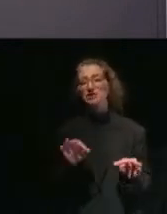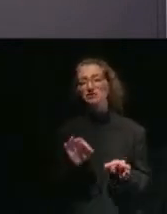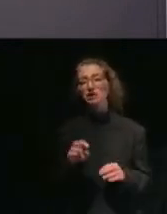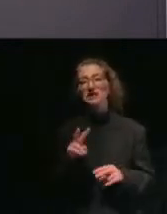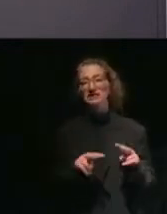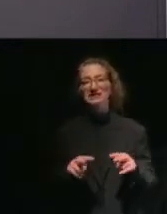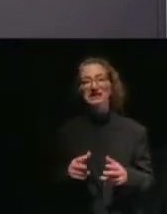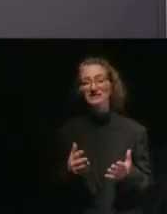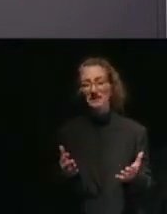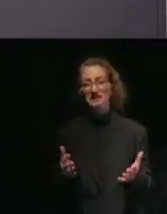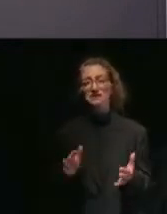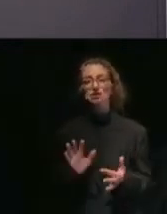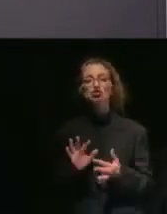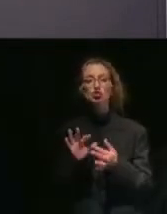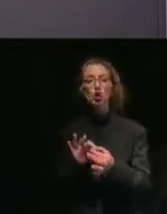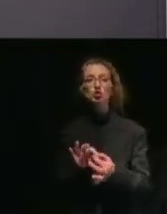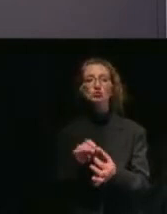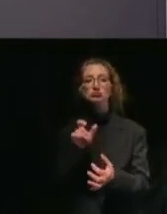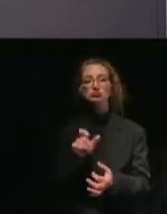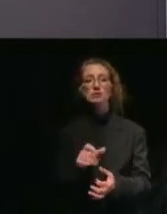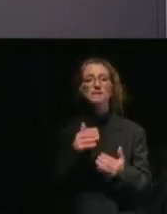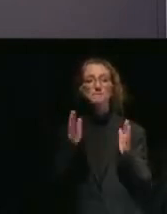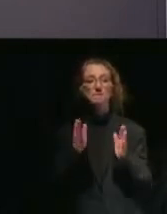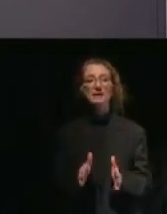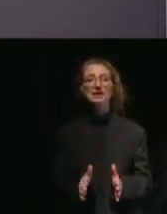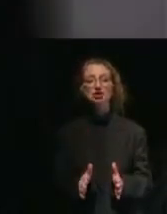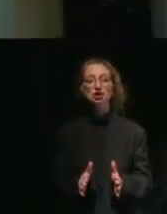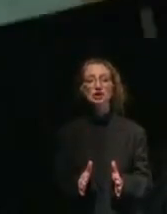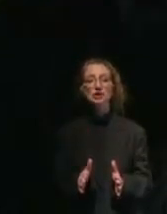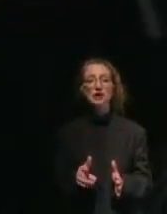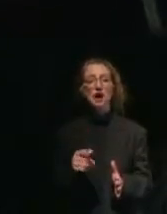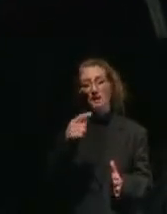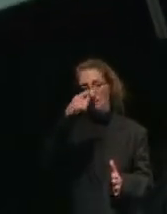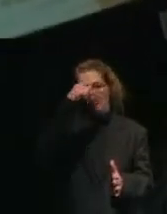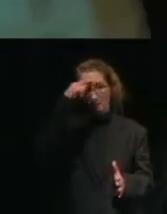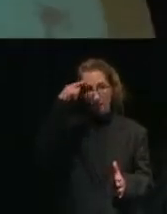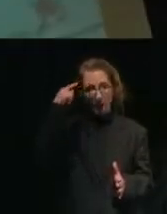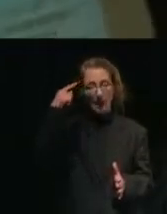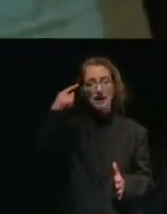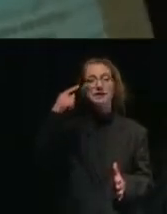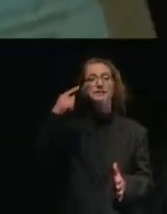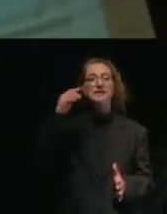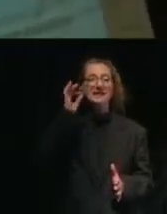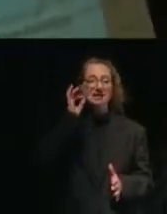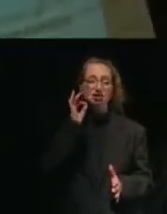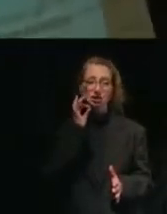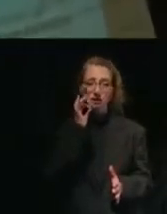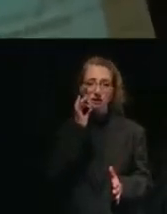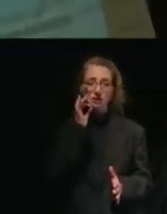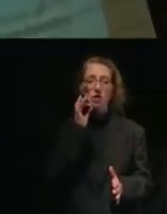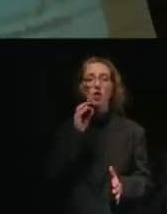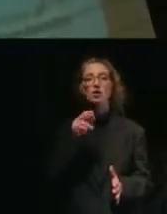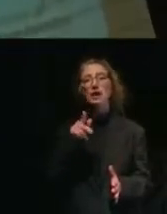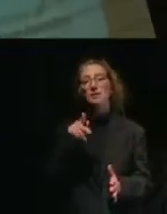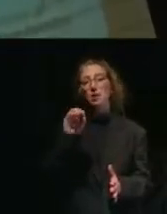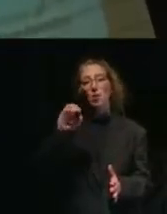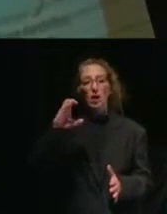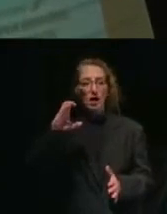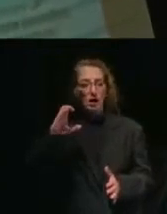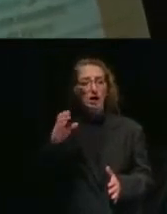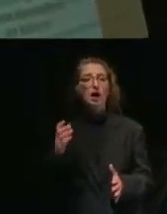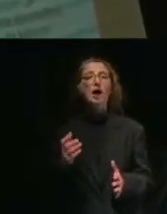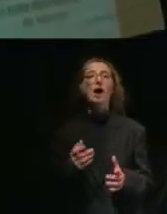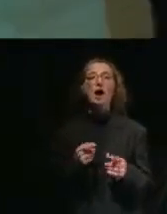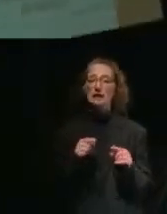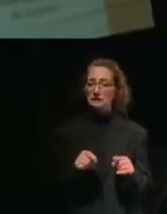The information regarding Black, Indigenous, and people of color, and about 10% of the respondents belong to that category, those categories. In terms of the